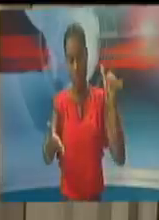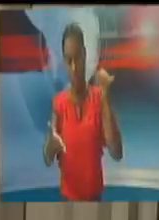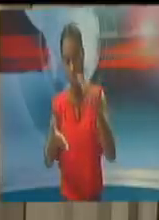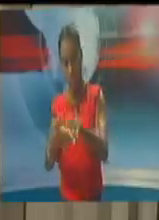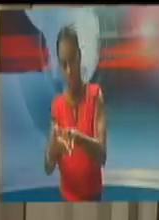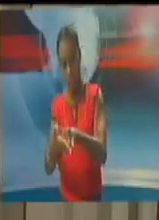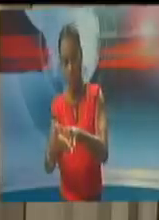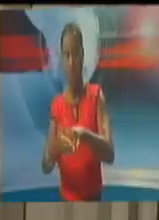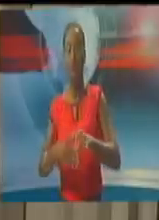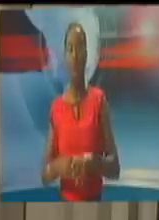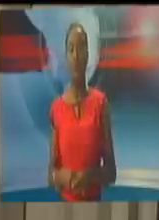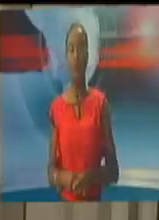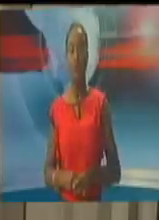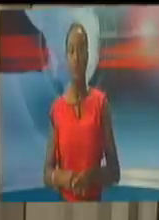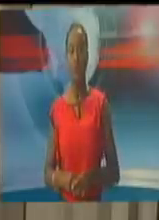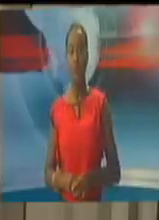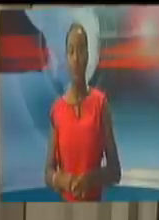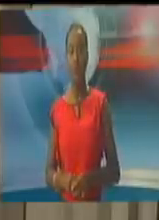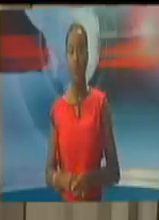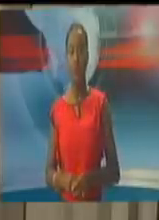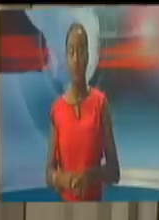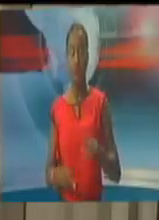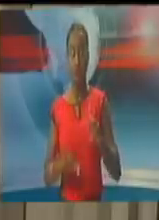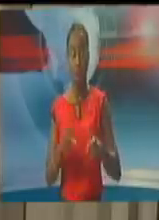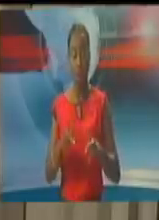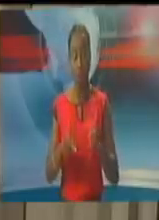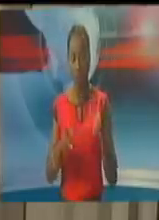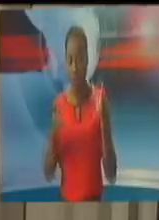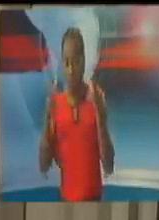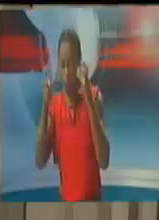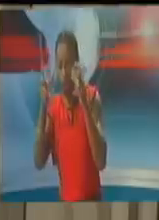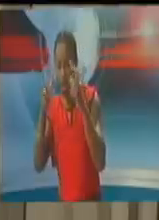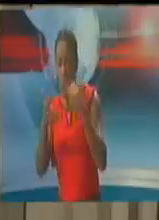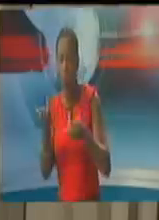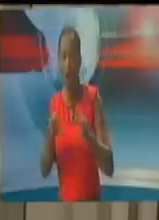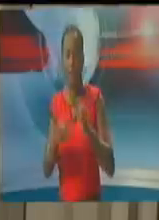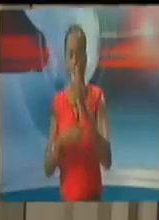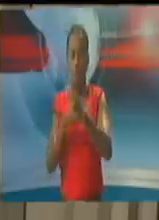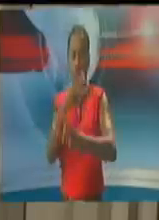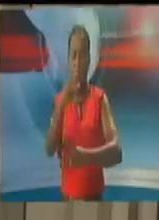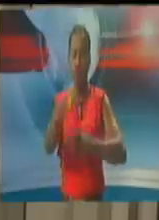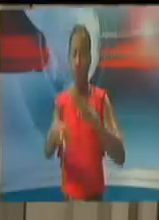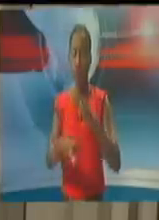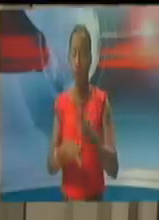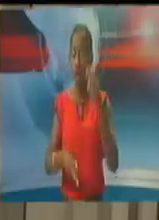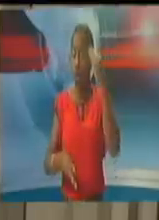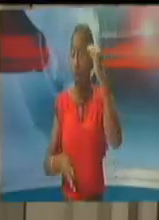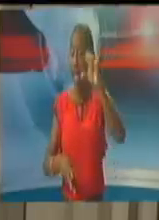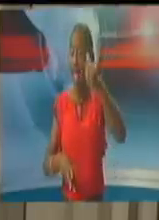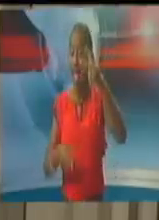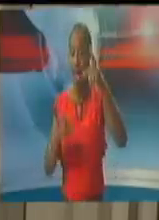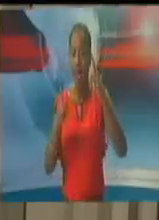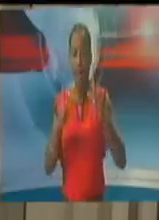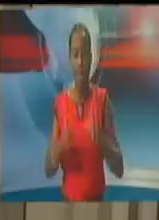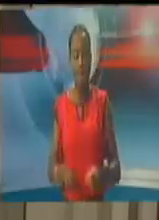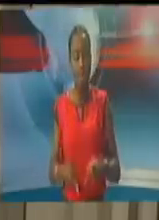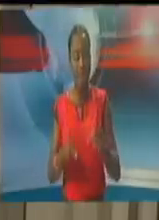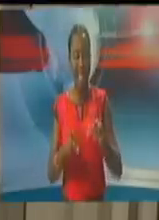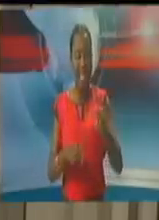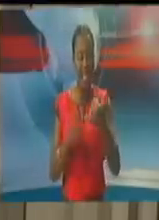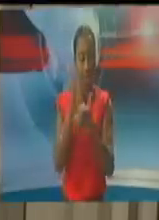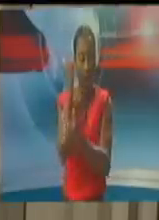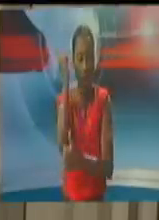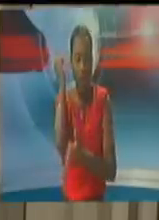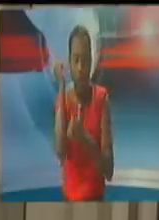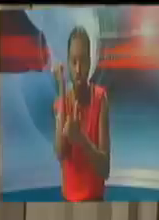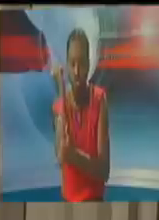going on, as we in the government are, around the world, will note that anyone who started to relax their border control